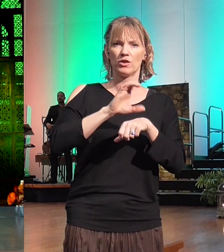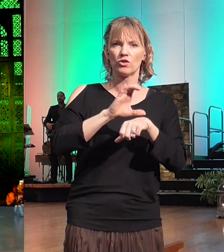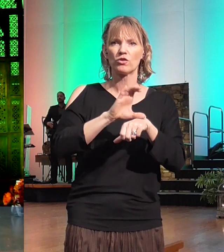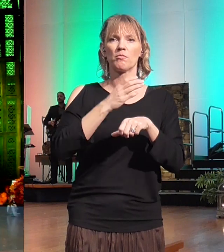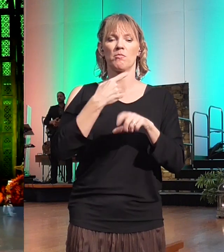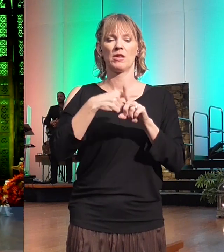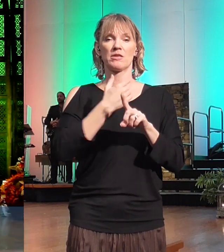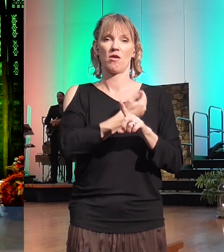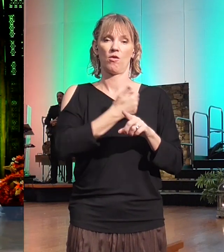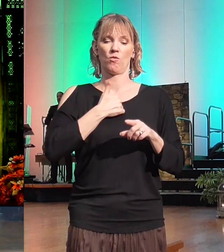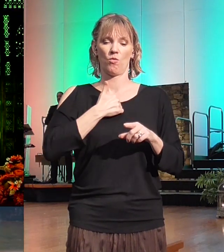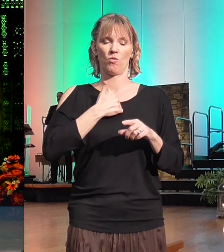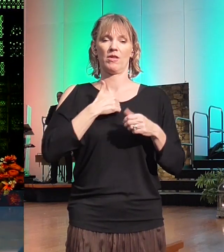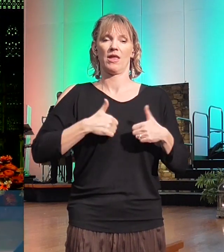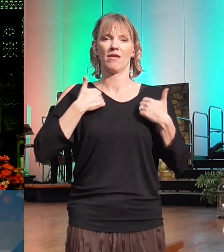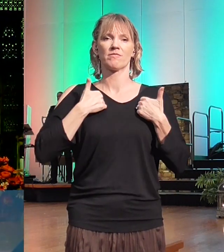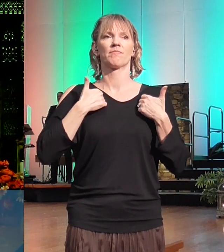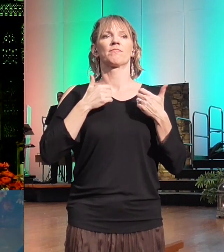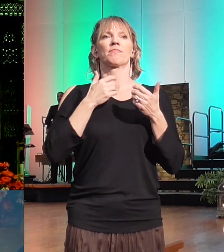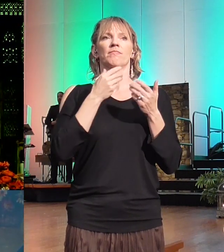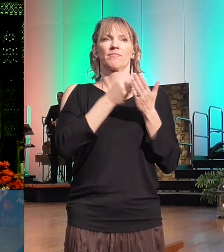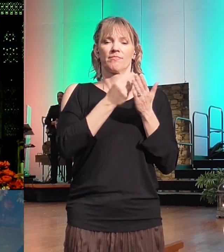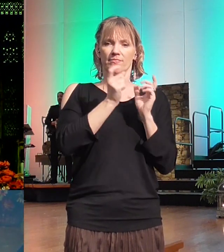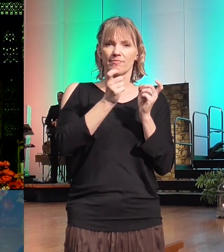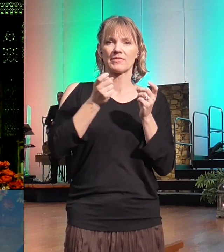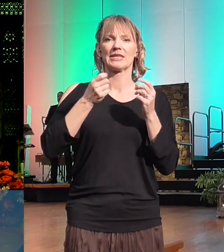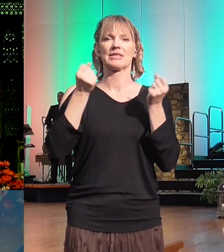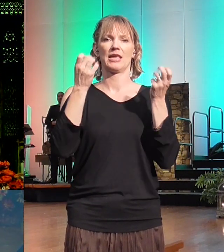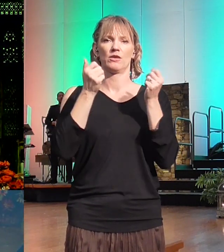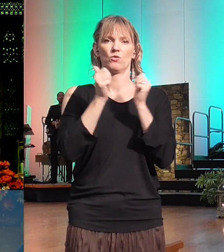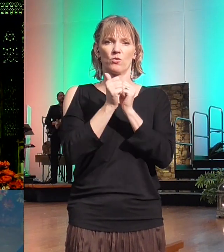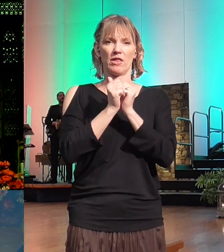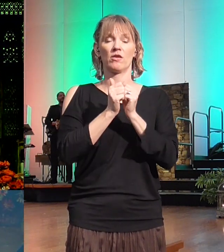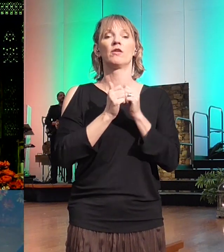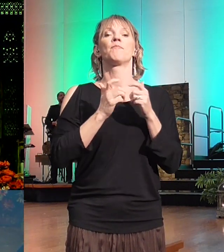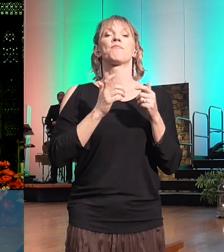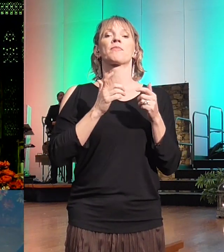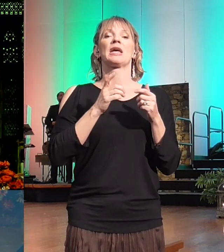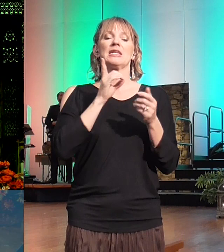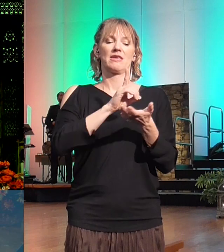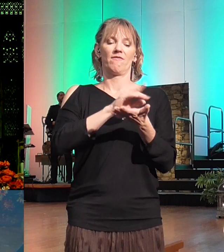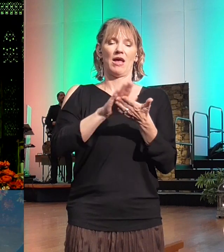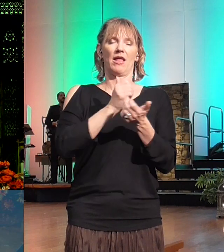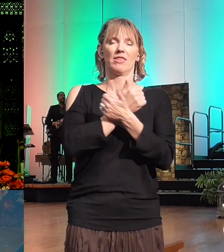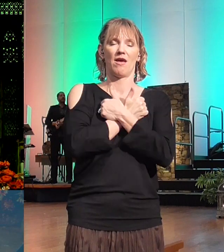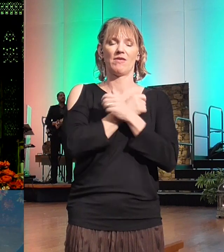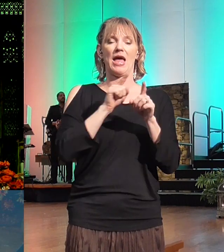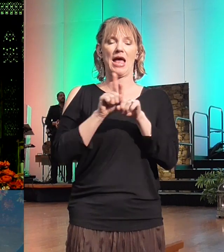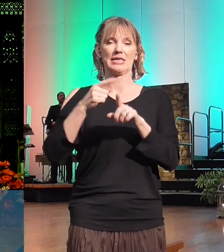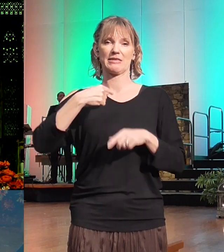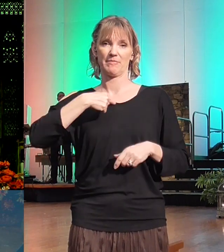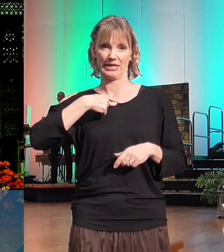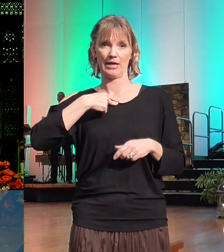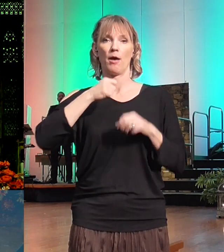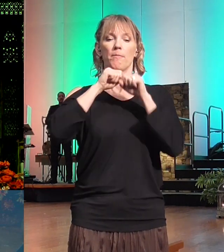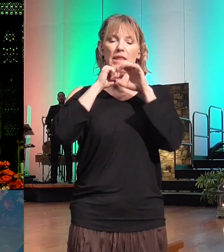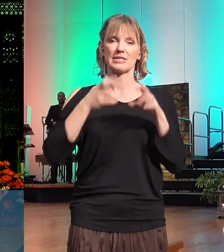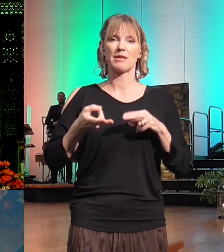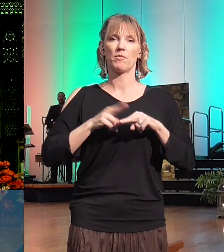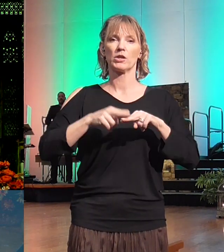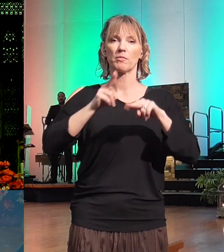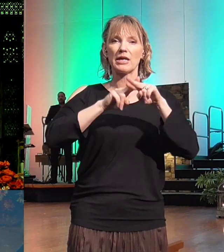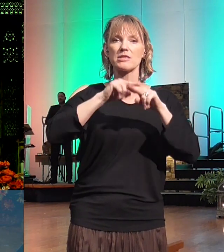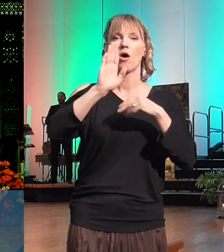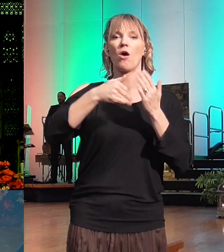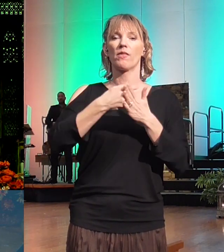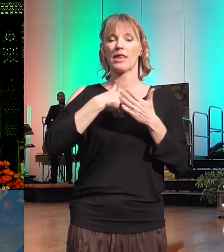our gifts and say our offering affirmation together. It goes like this: Divine love, as me, blesses and multiplies